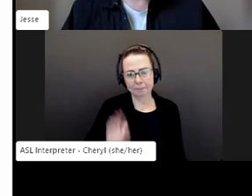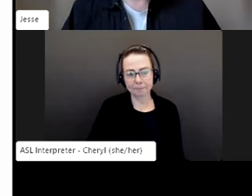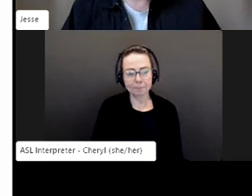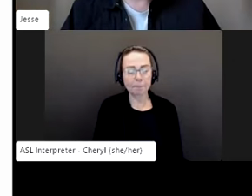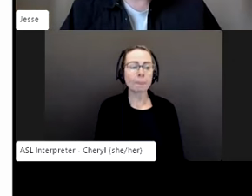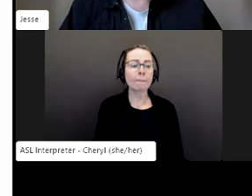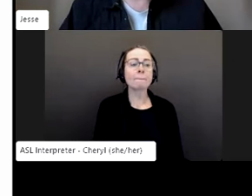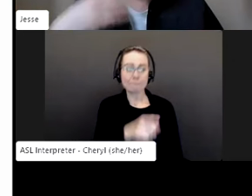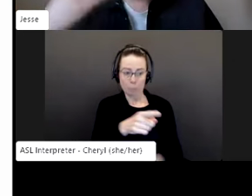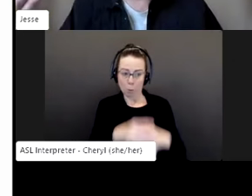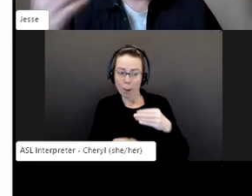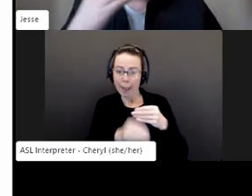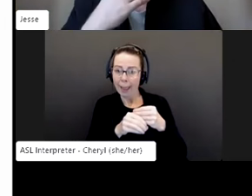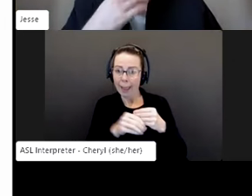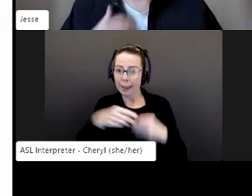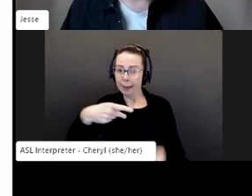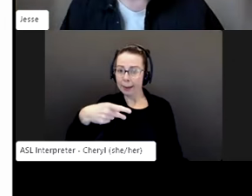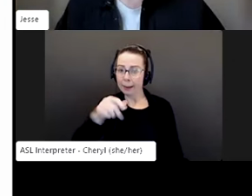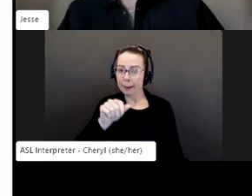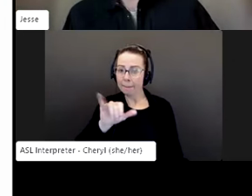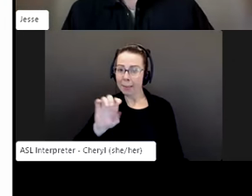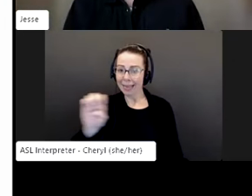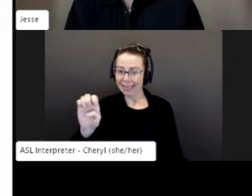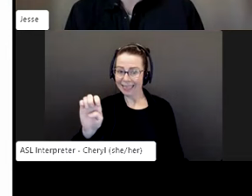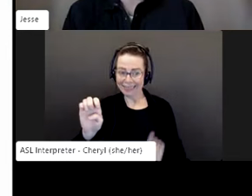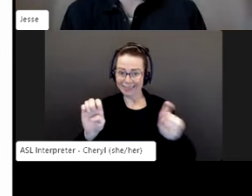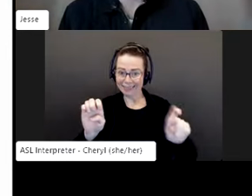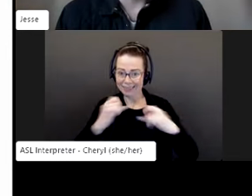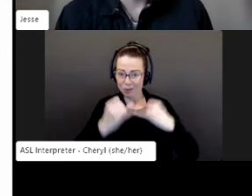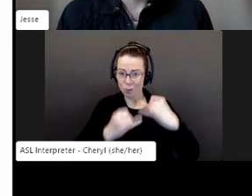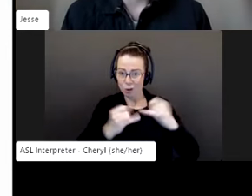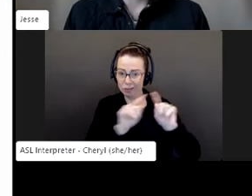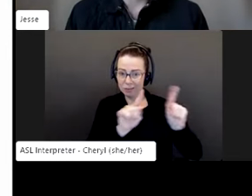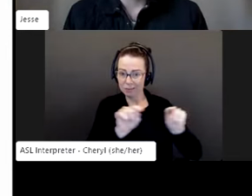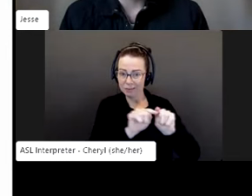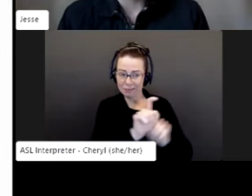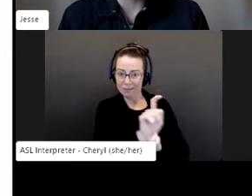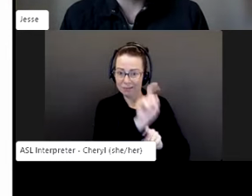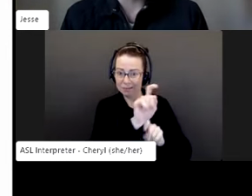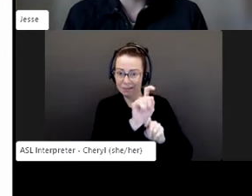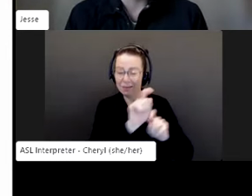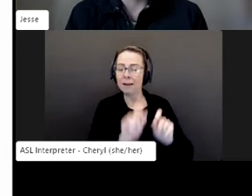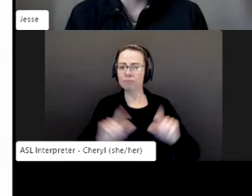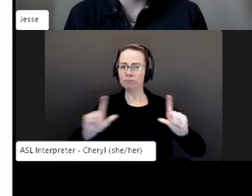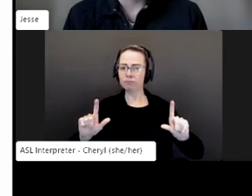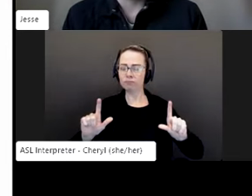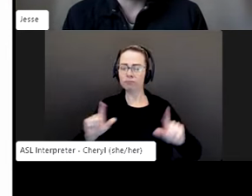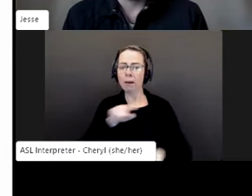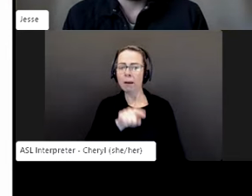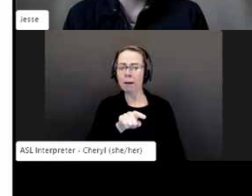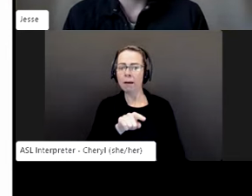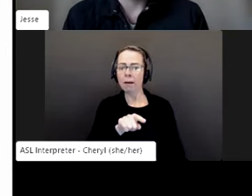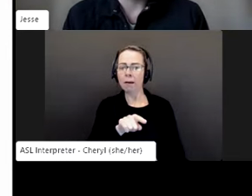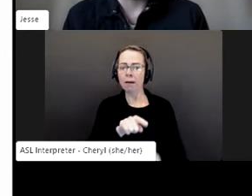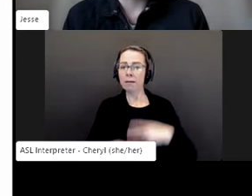add payee in whichever financial platform you use, you can do one of two things. You can set up